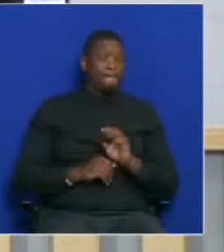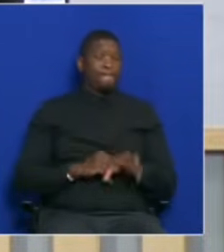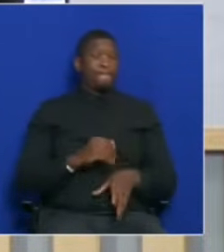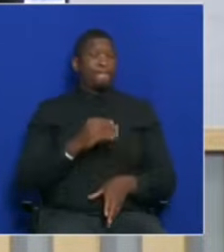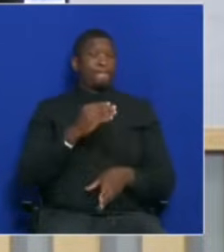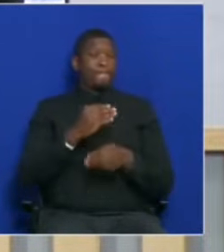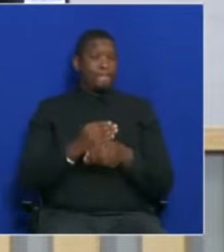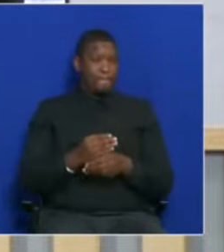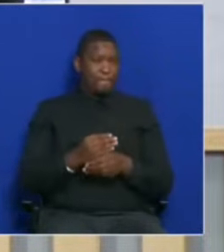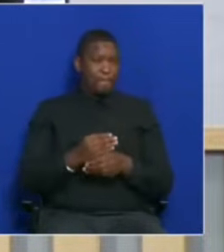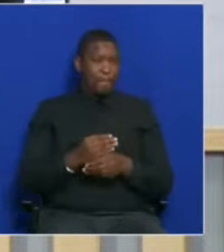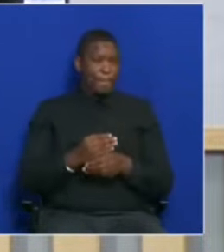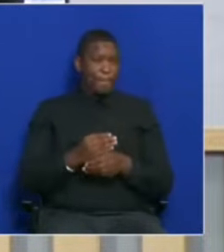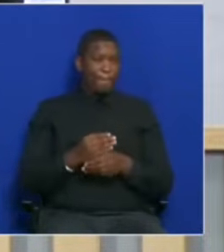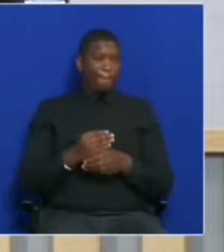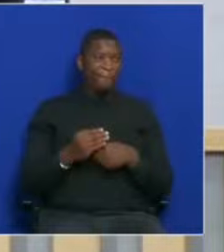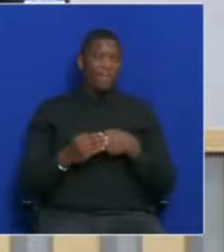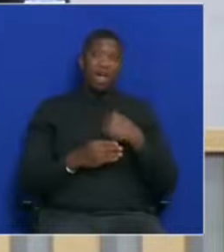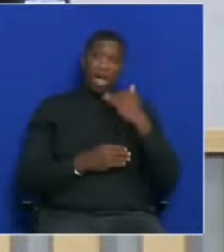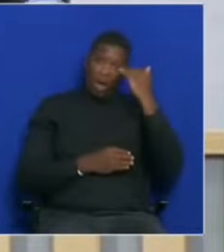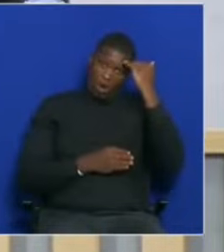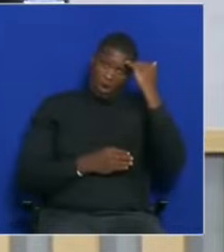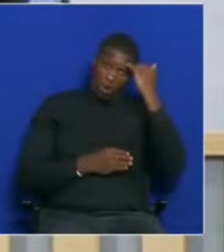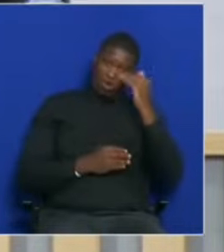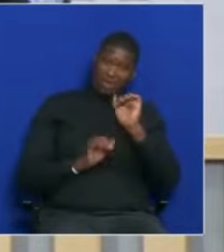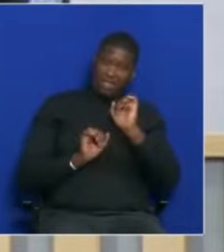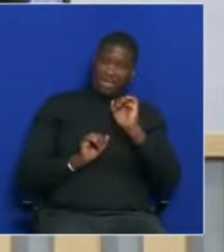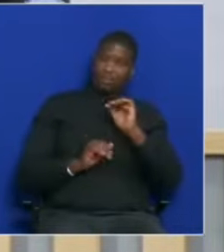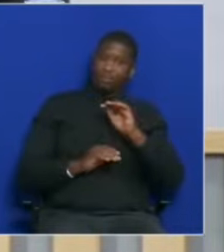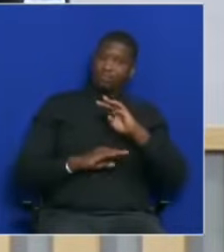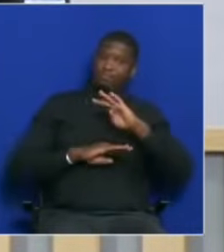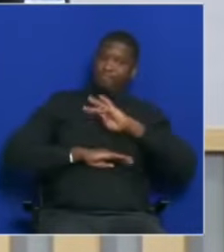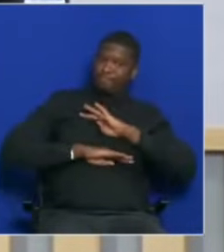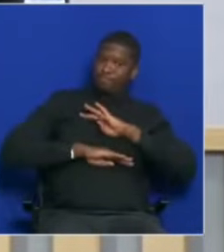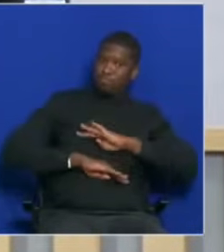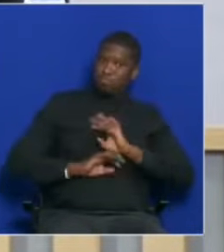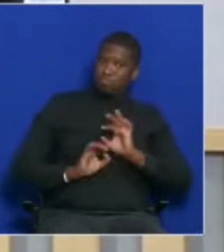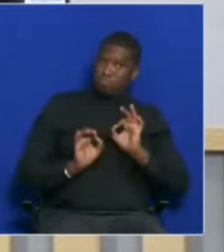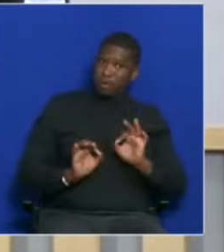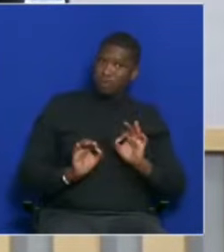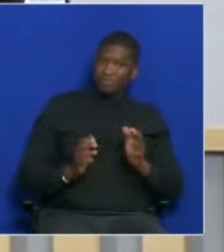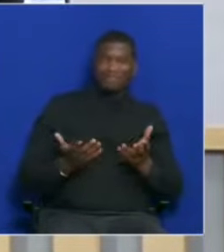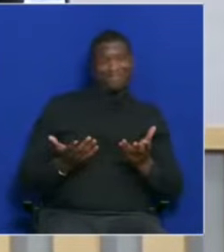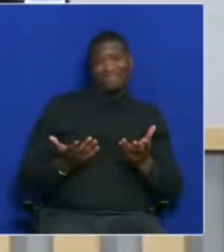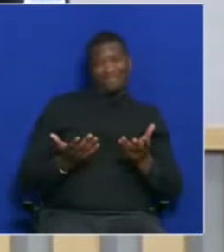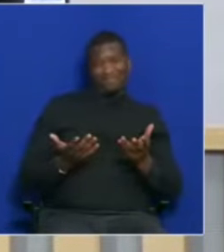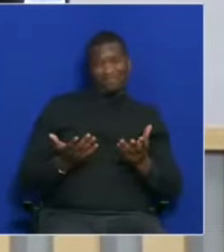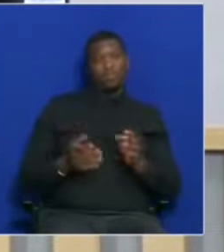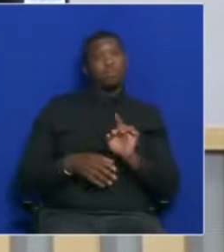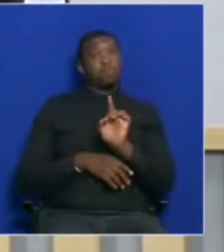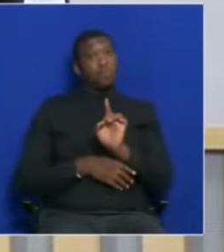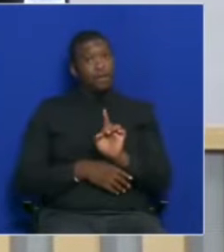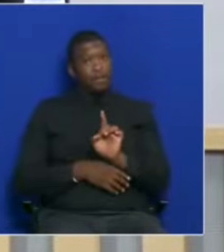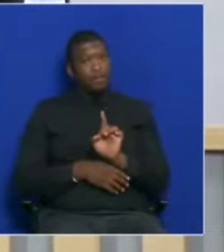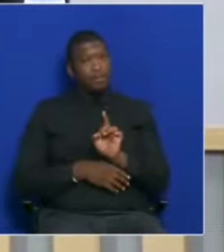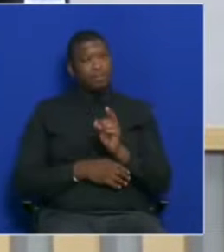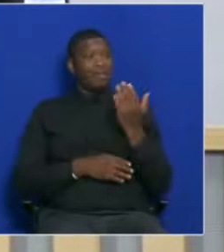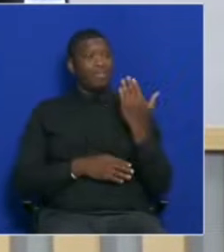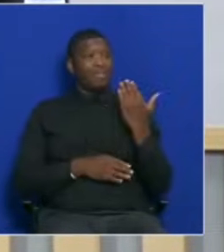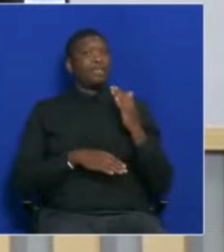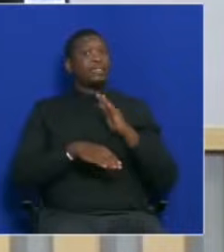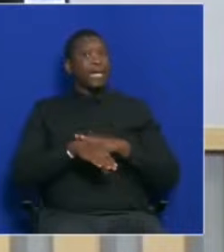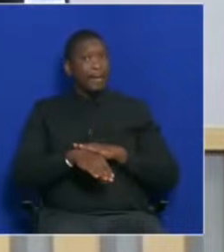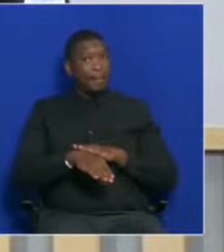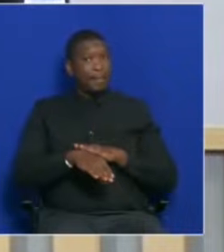I know that may not be satisfactory, but at that time, I took a